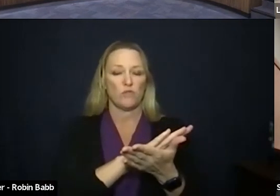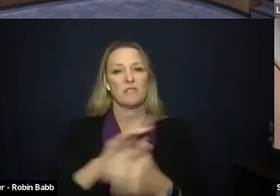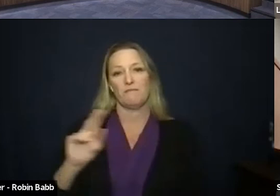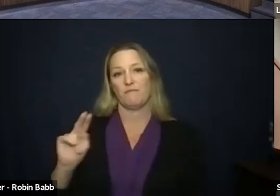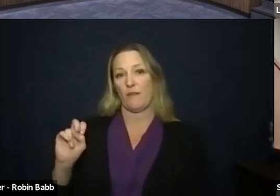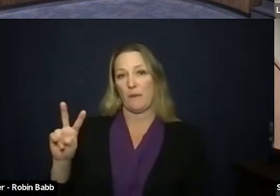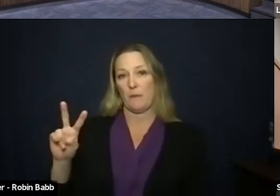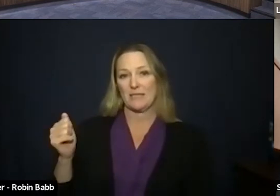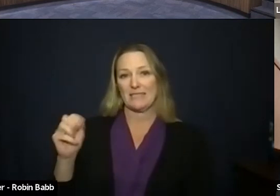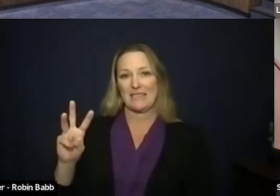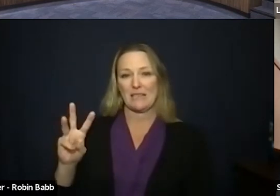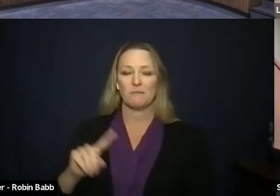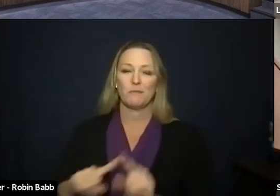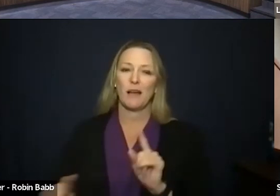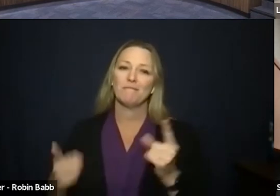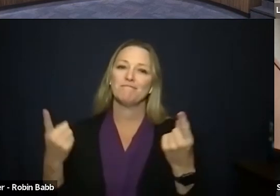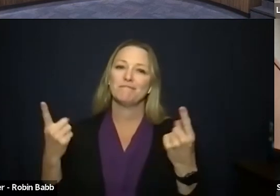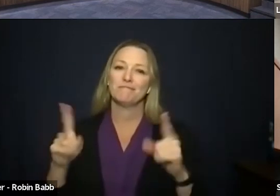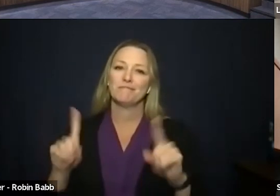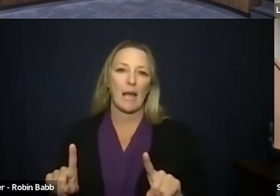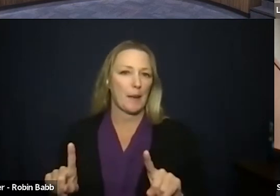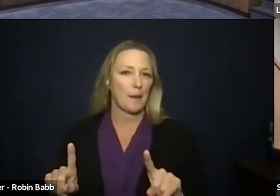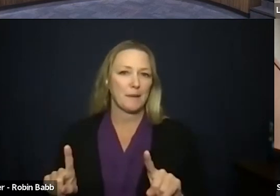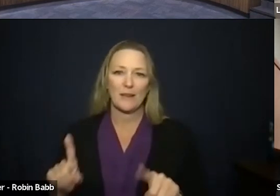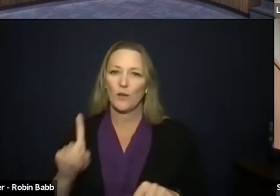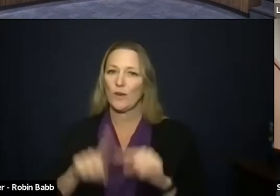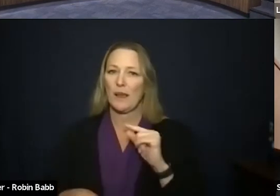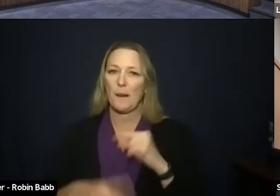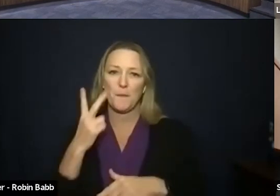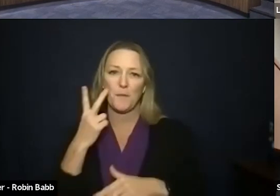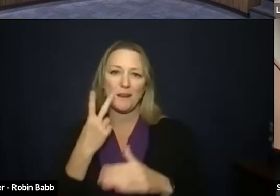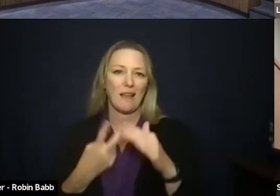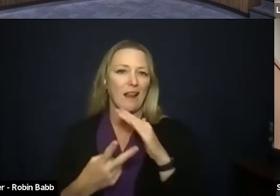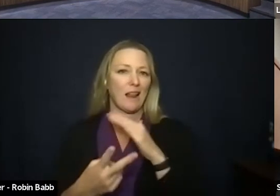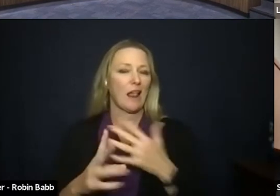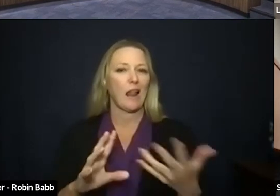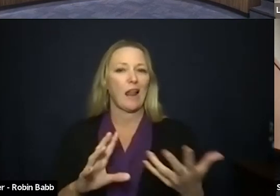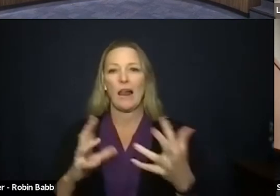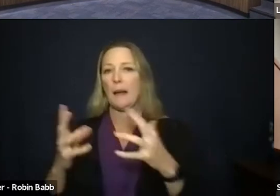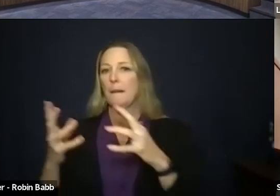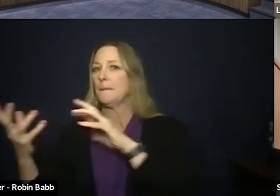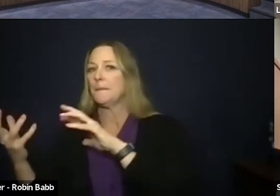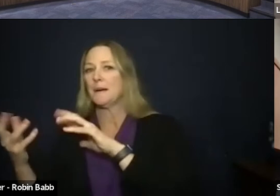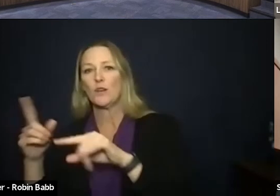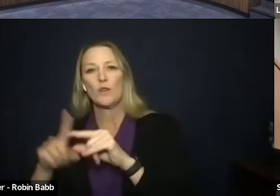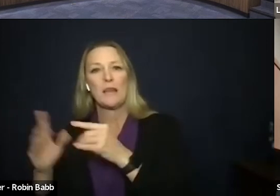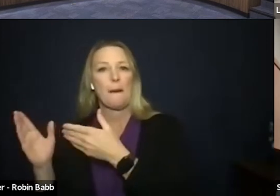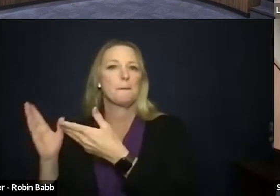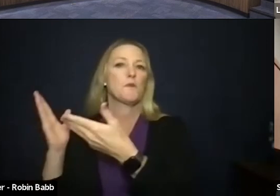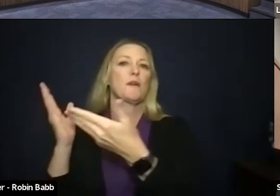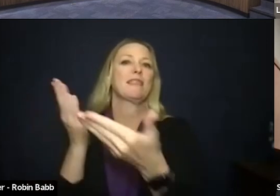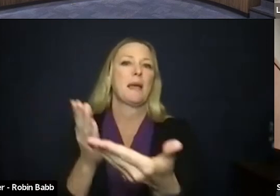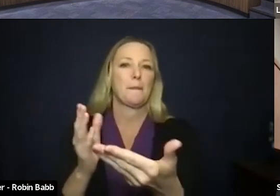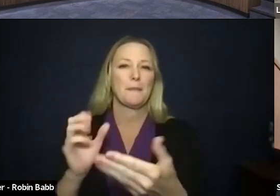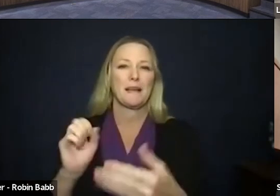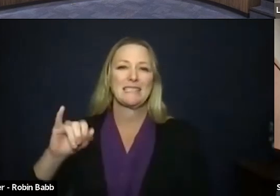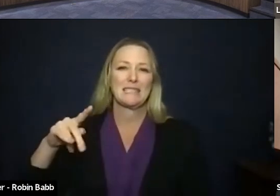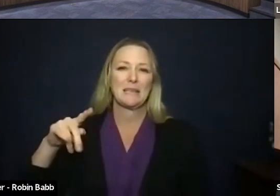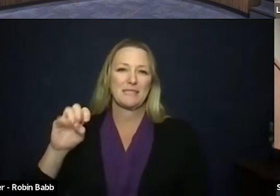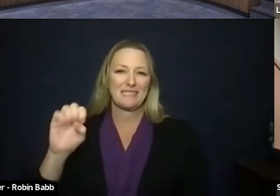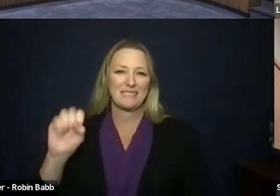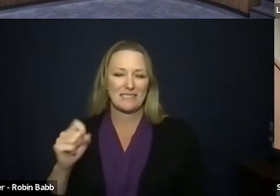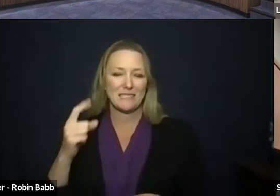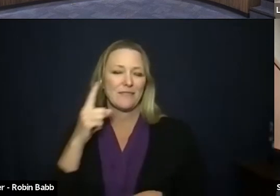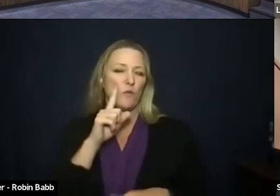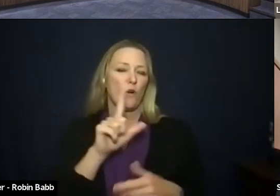but due to unforeseen and unforeseeable circumstances we were not able to bring you those sipses as we call them for la cuesta